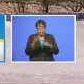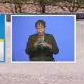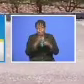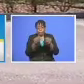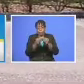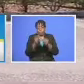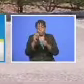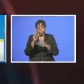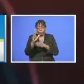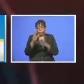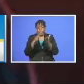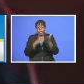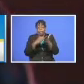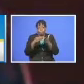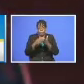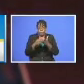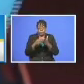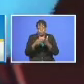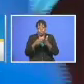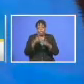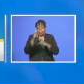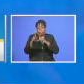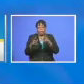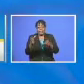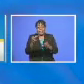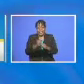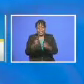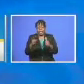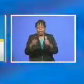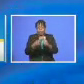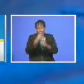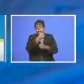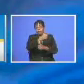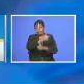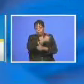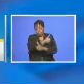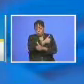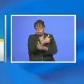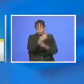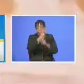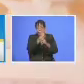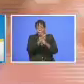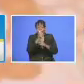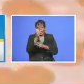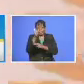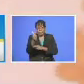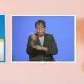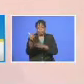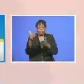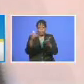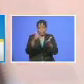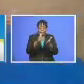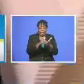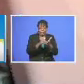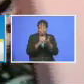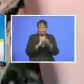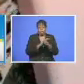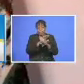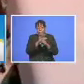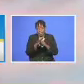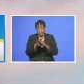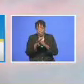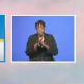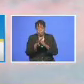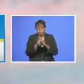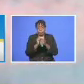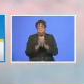more than 3 billion people worldwide have taken the first shot in the arm to protect themselves from the COVID-19 virus. Health